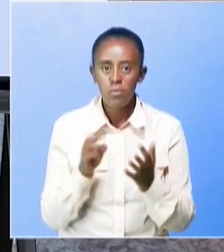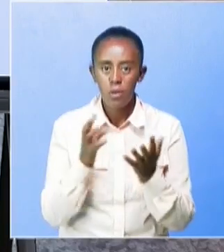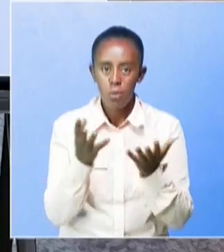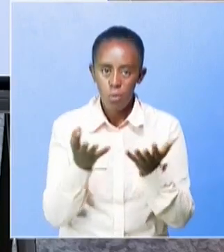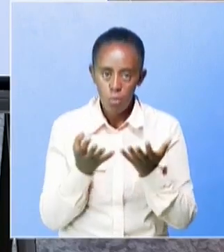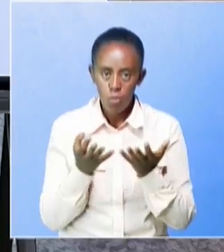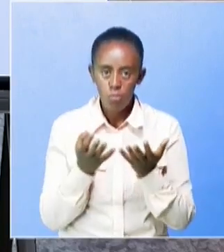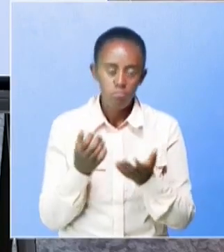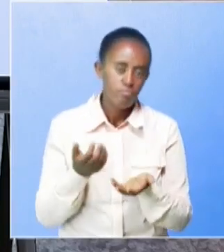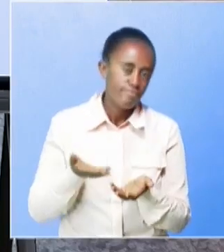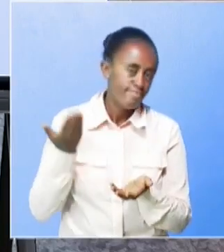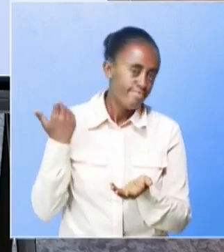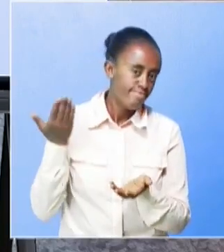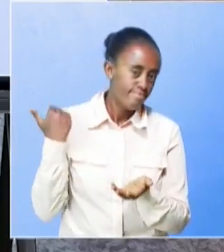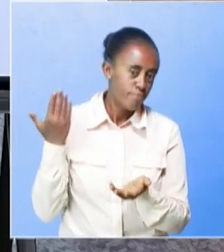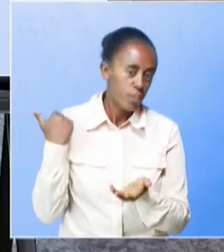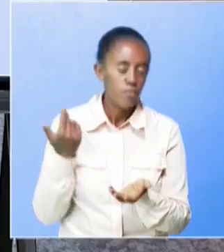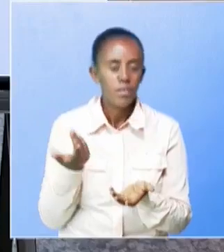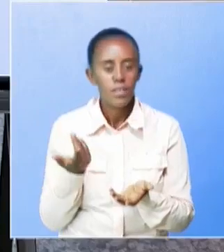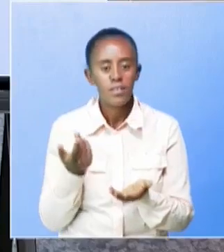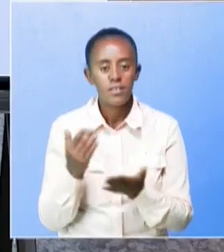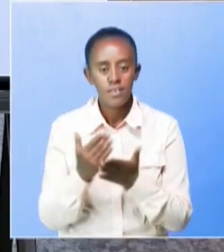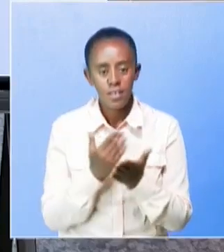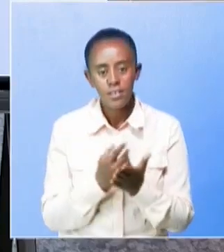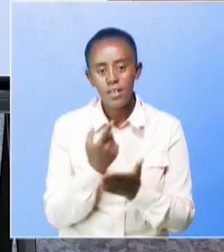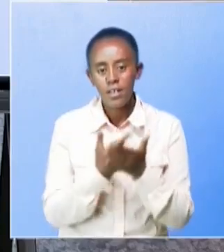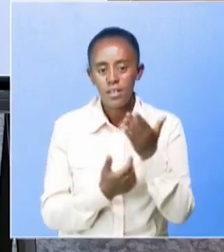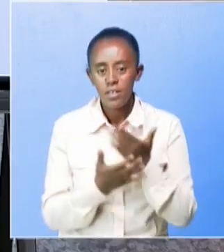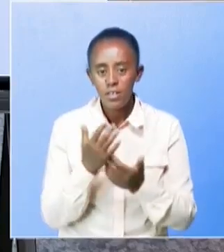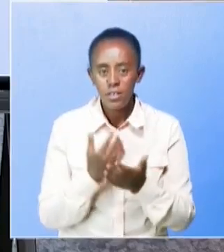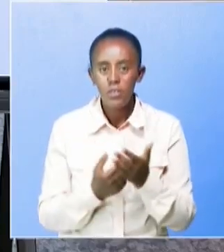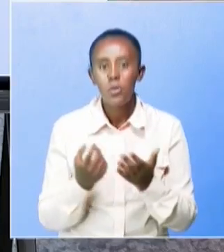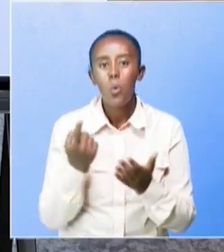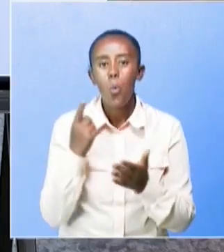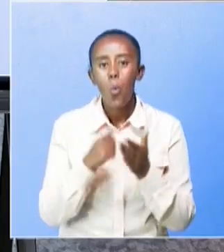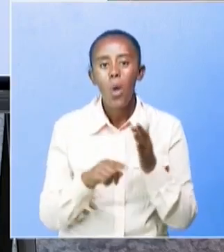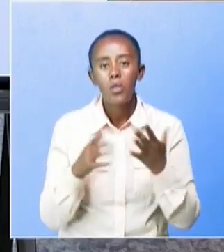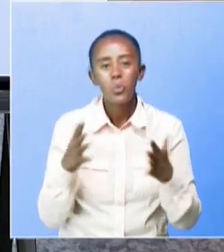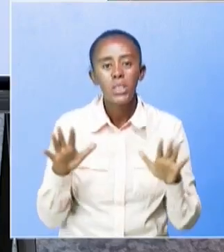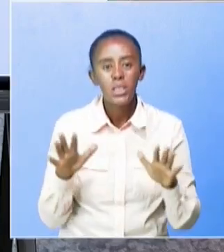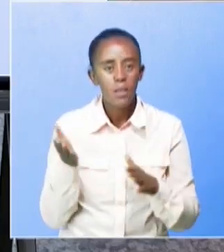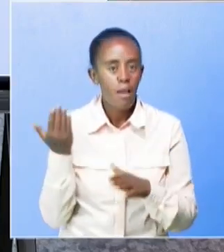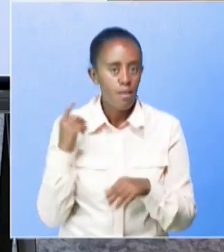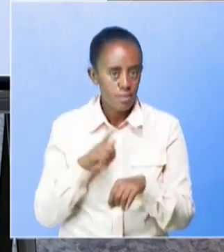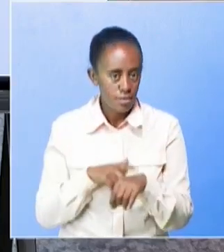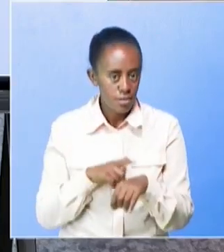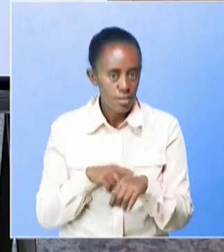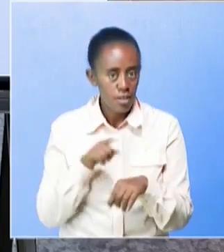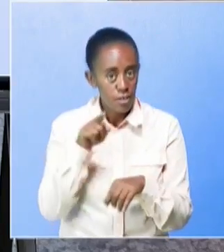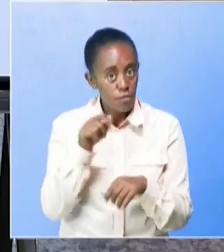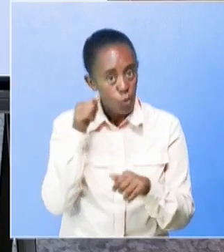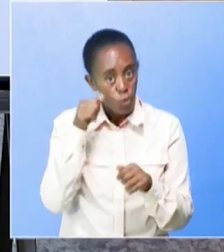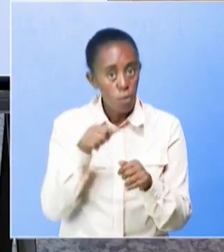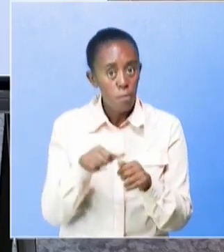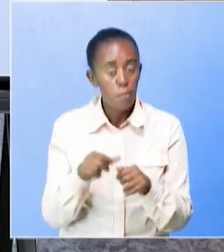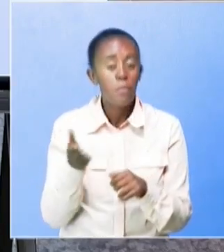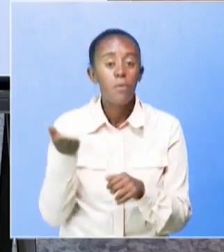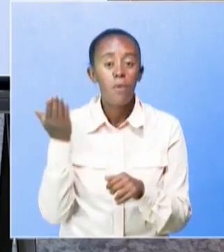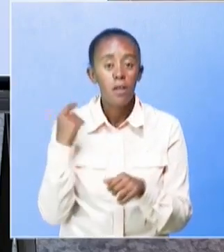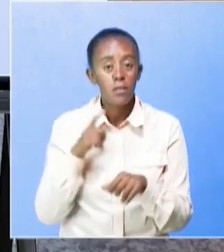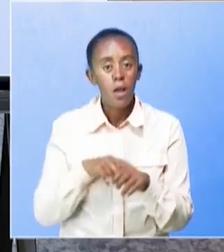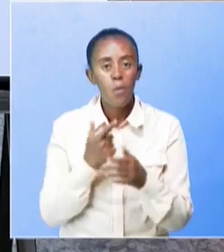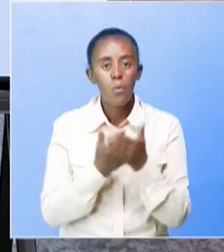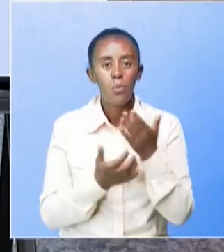go back to the previous class and discuss what we did last time. If you remember, last time we talked